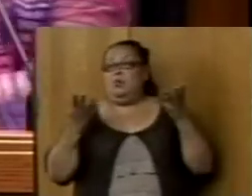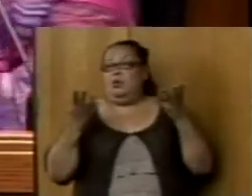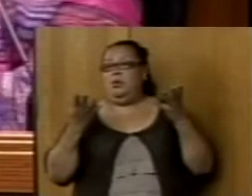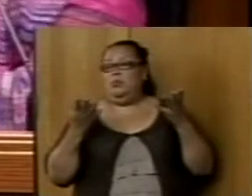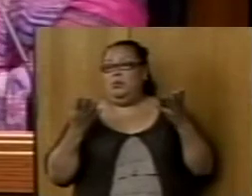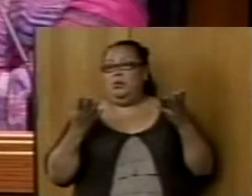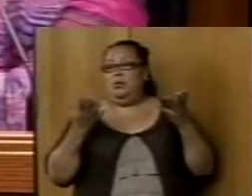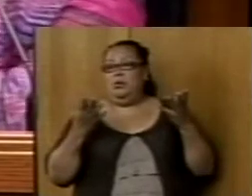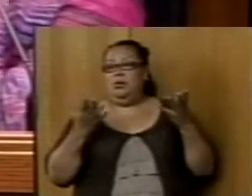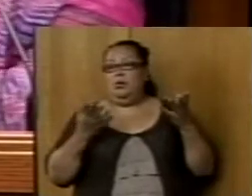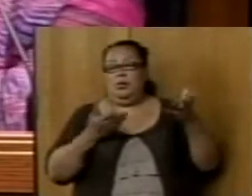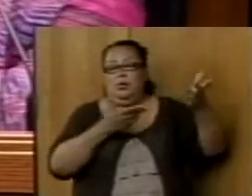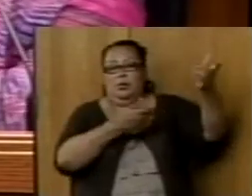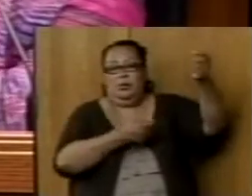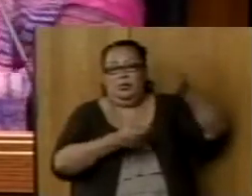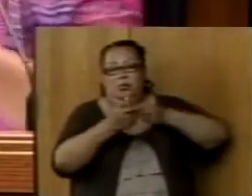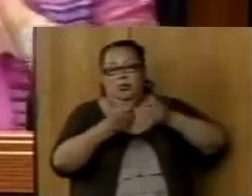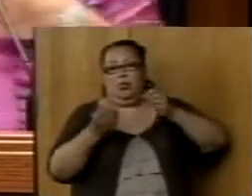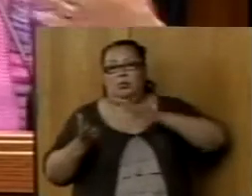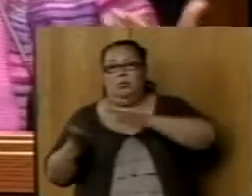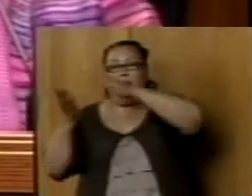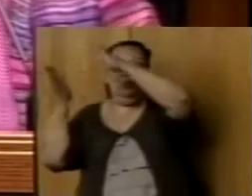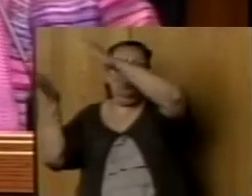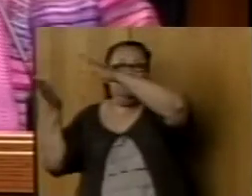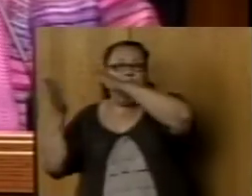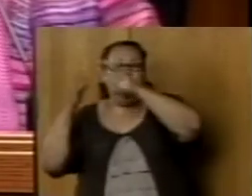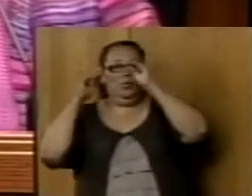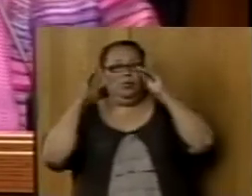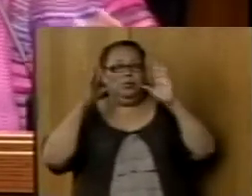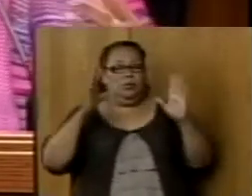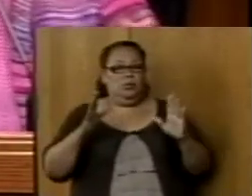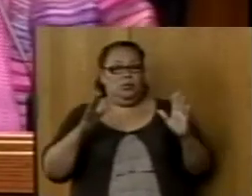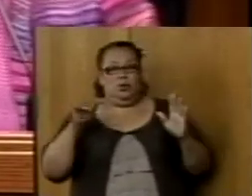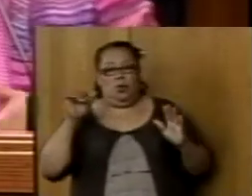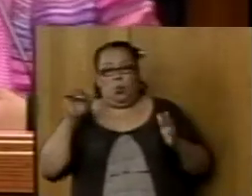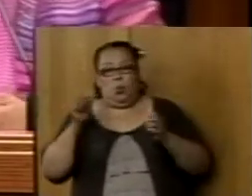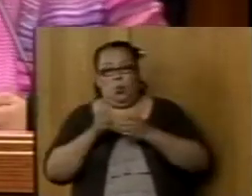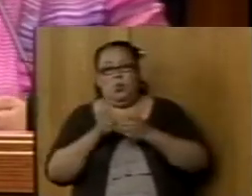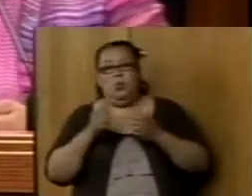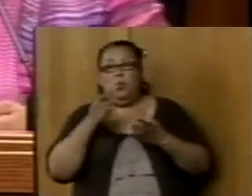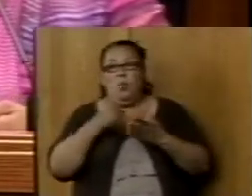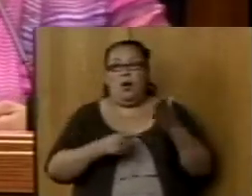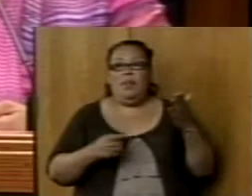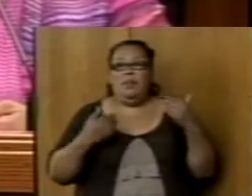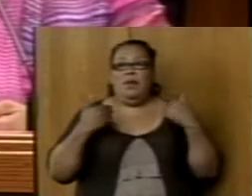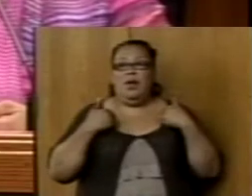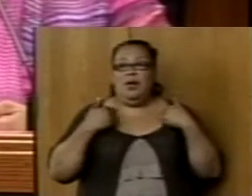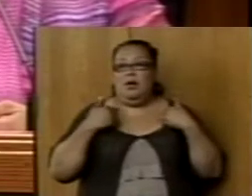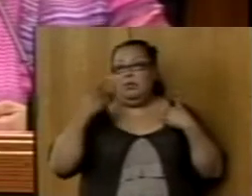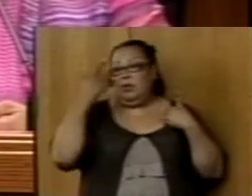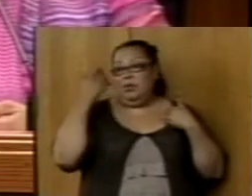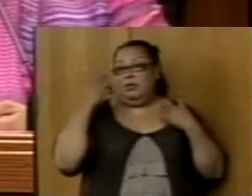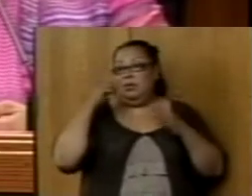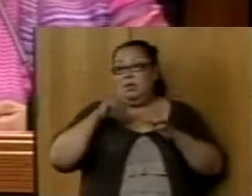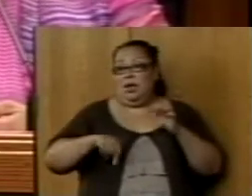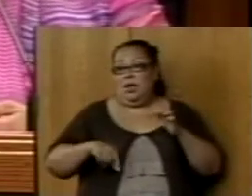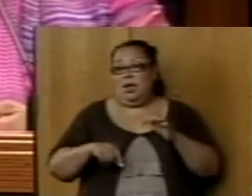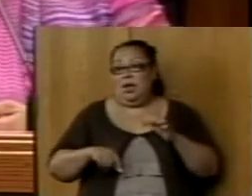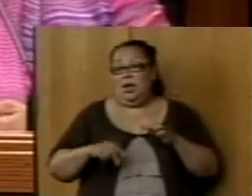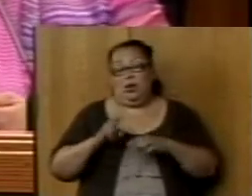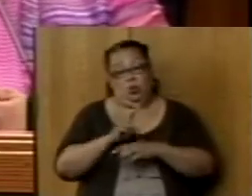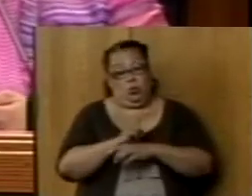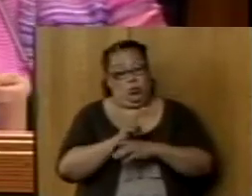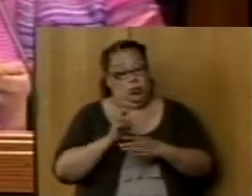are putting him on the shelf and teaching the child with what they have because they can't use this program and getting